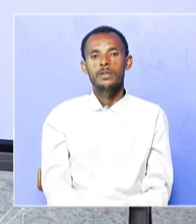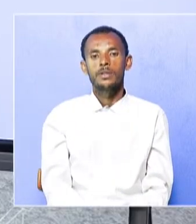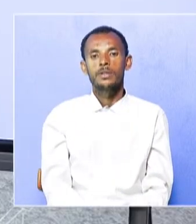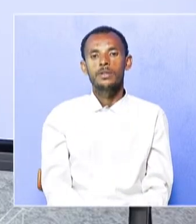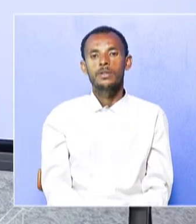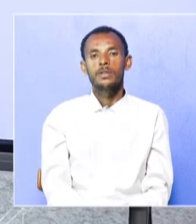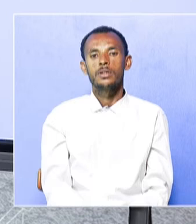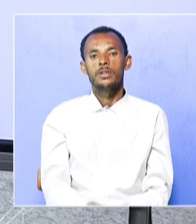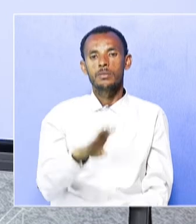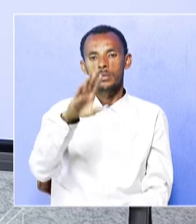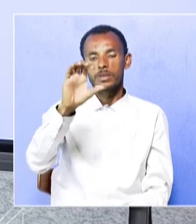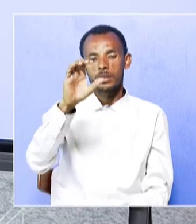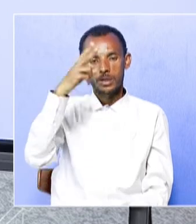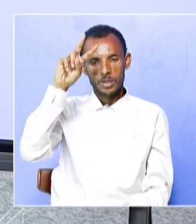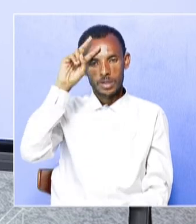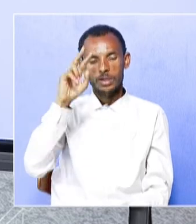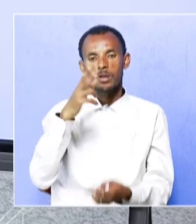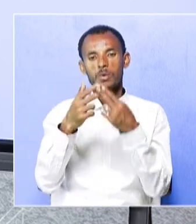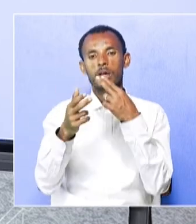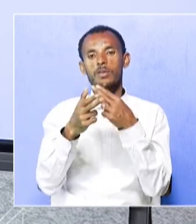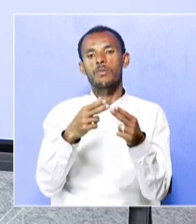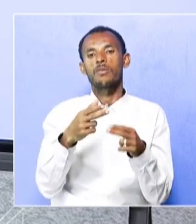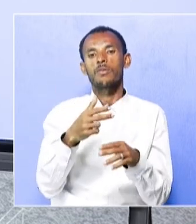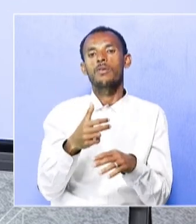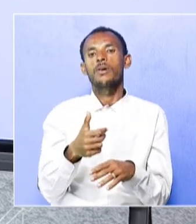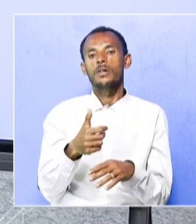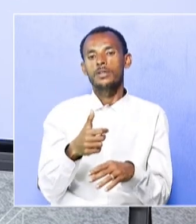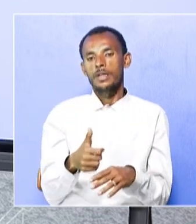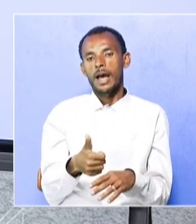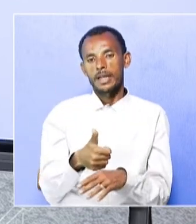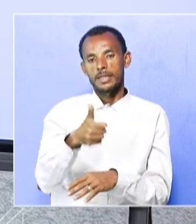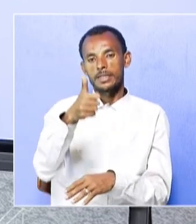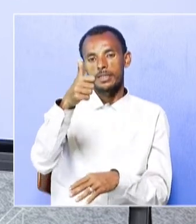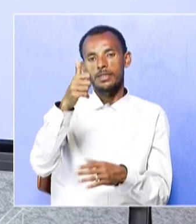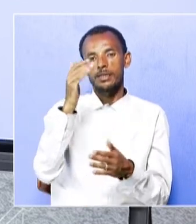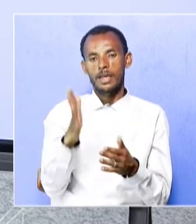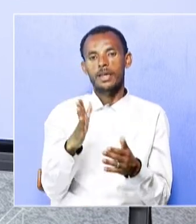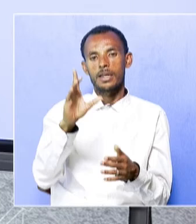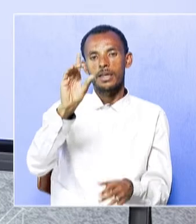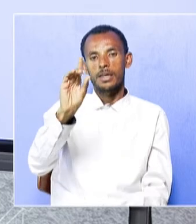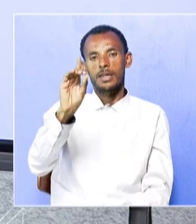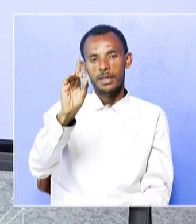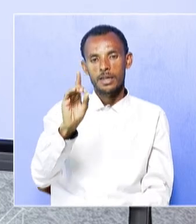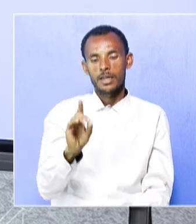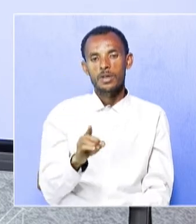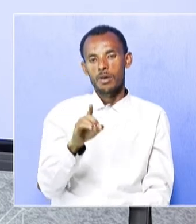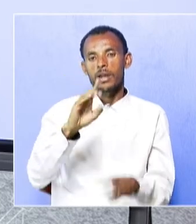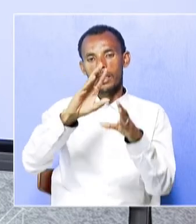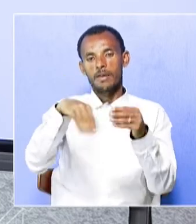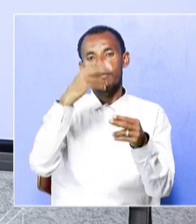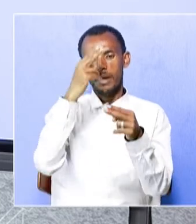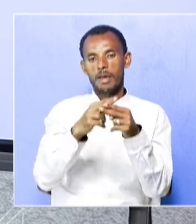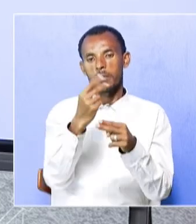is, this square is the product of the adjacent side, called, this is D. Okay, you can give name for